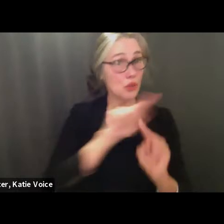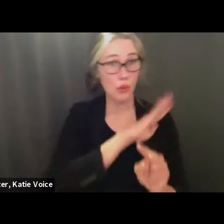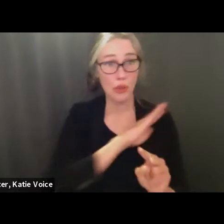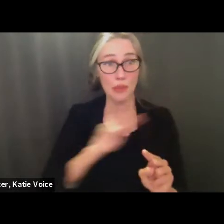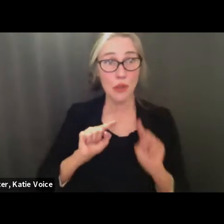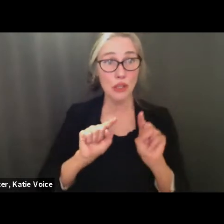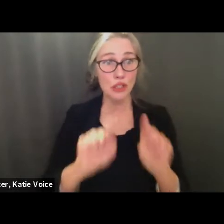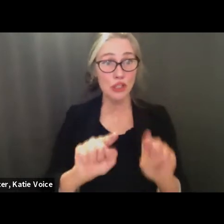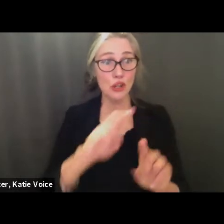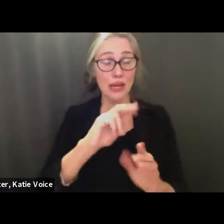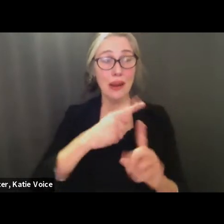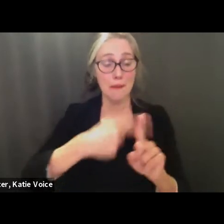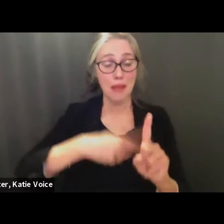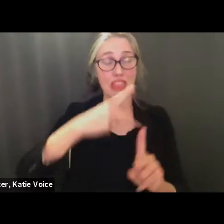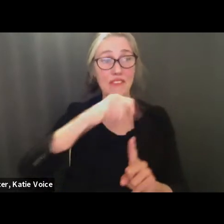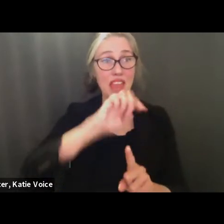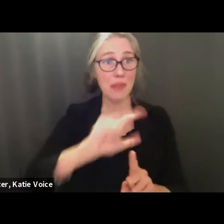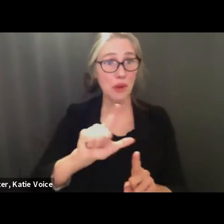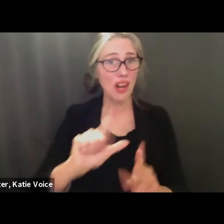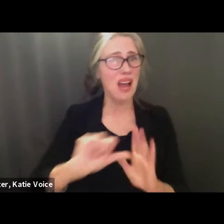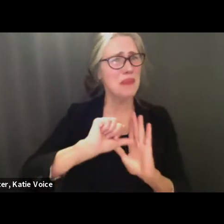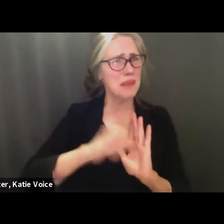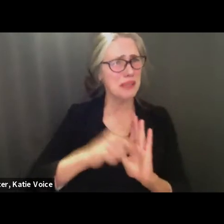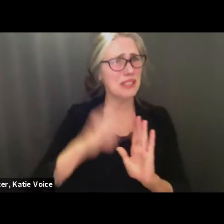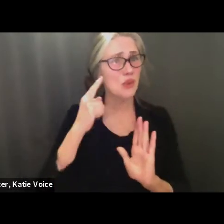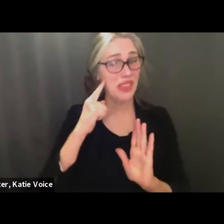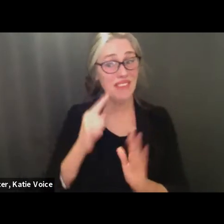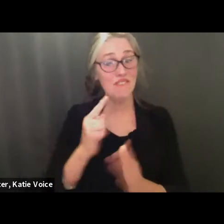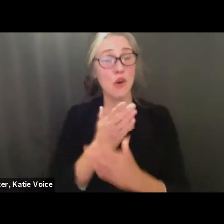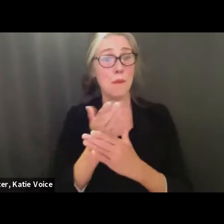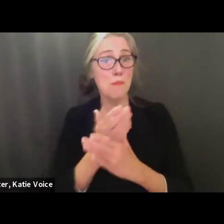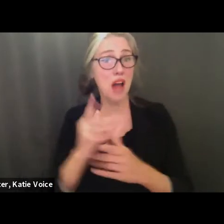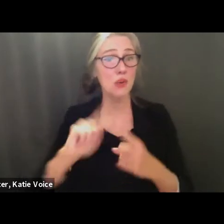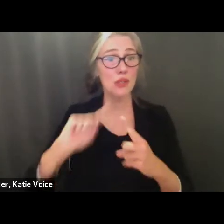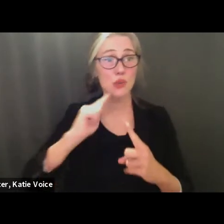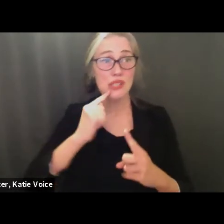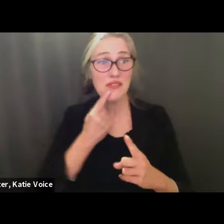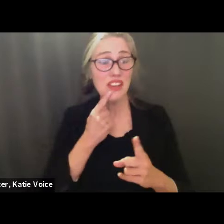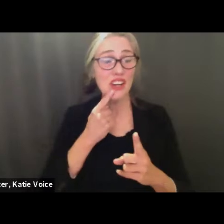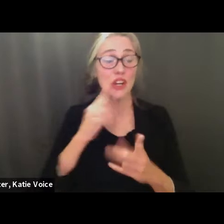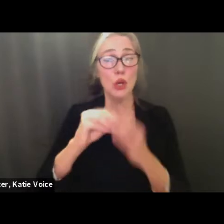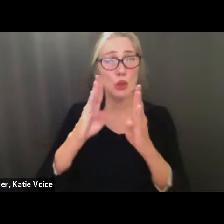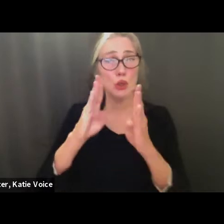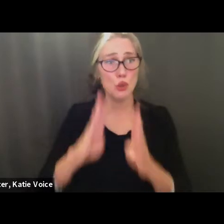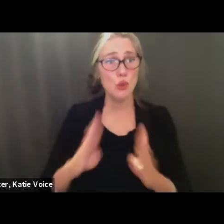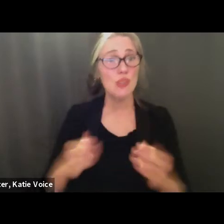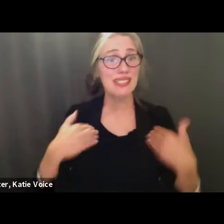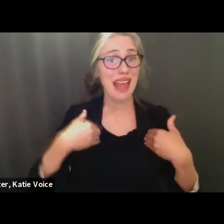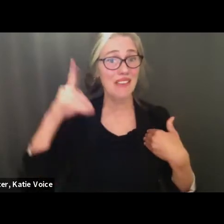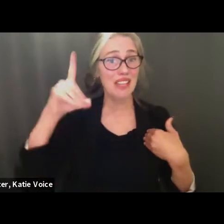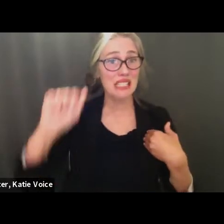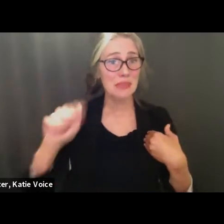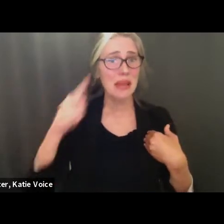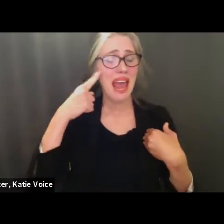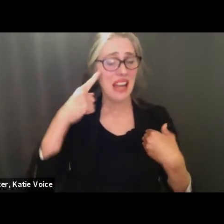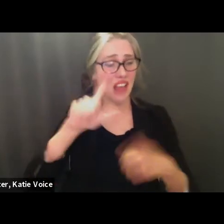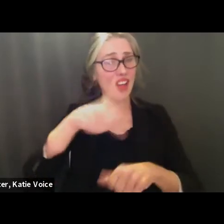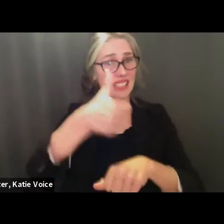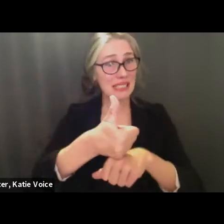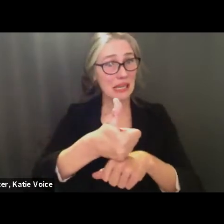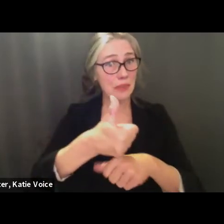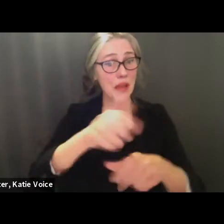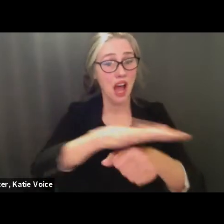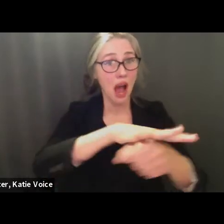adult transition programs for moderate to severe students with disabilities, and the need for determining a site for some programs, supporting programs